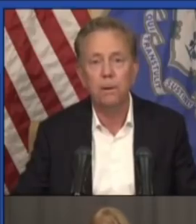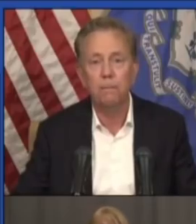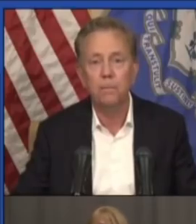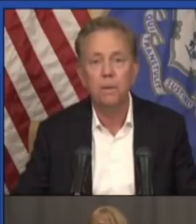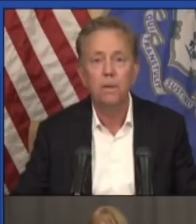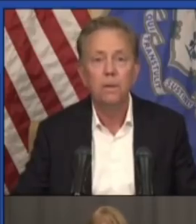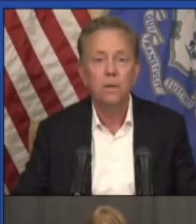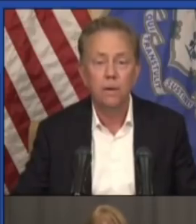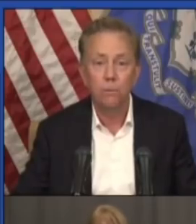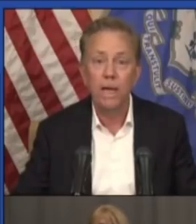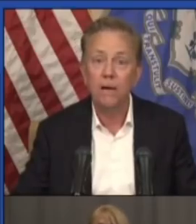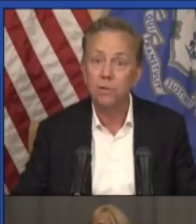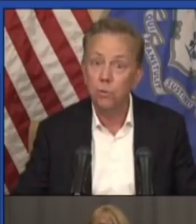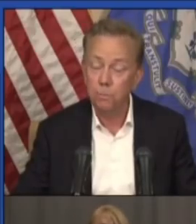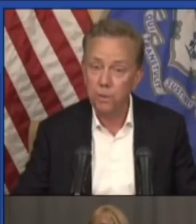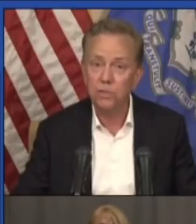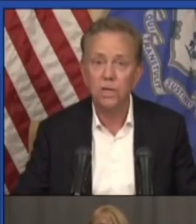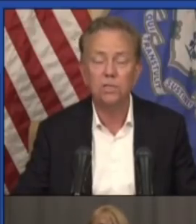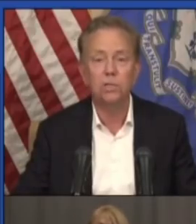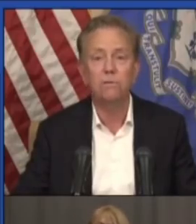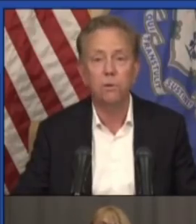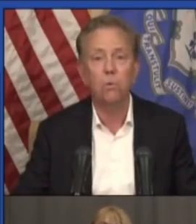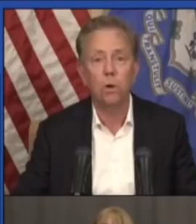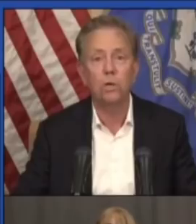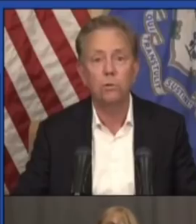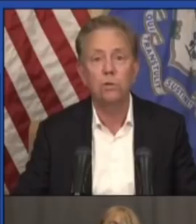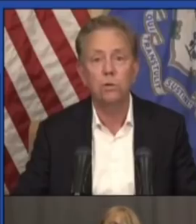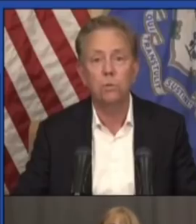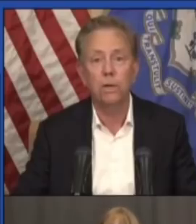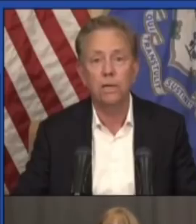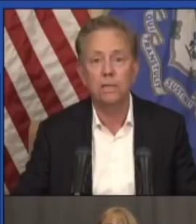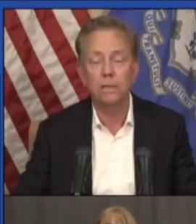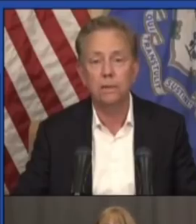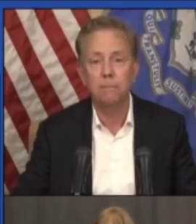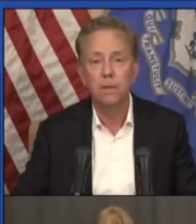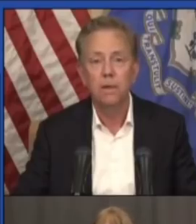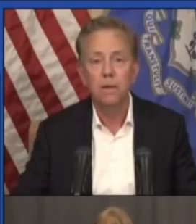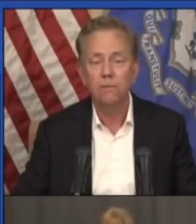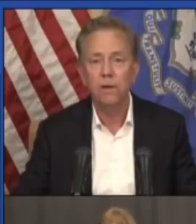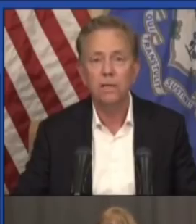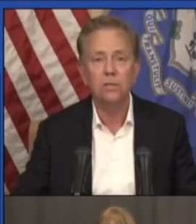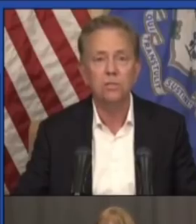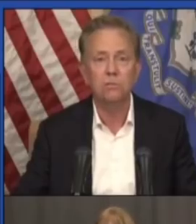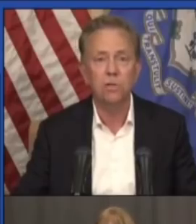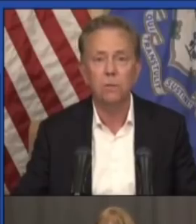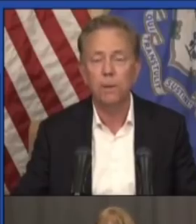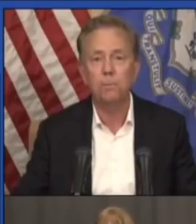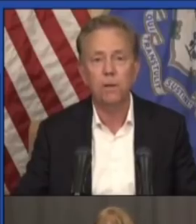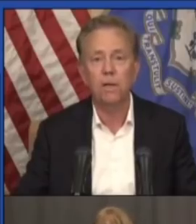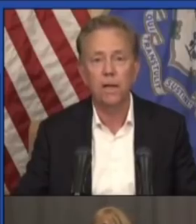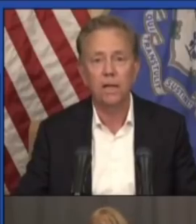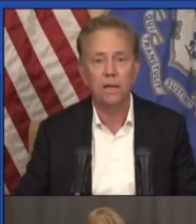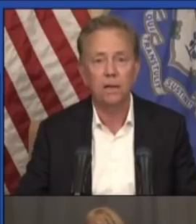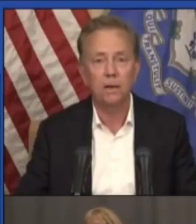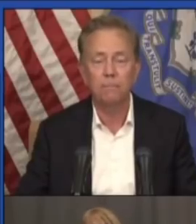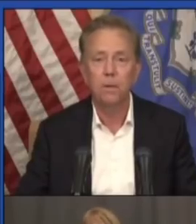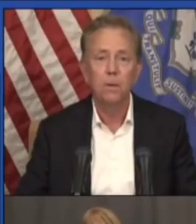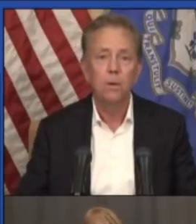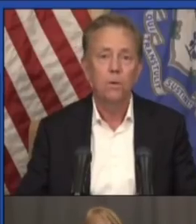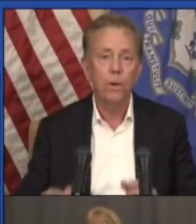up, we have a new appreciation for the work you do. And finally, just to the people of